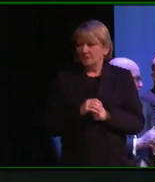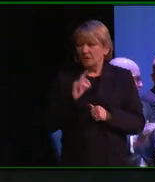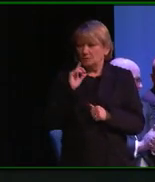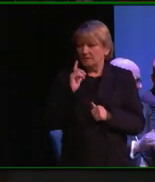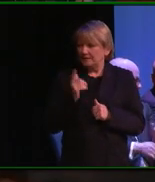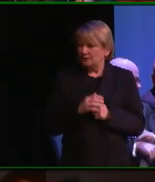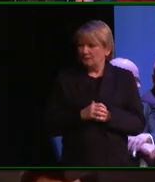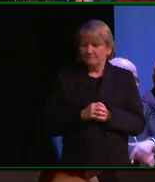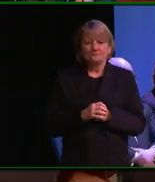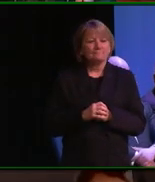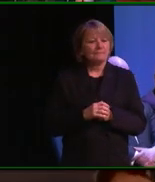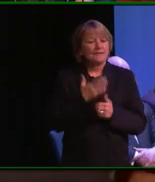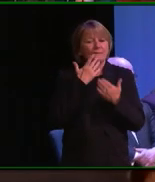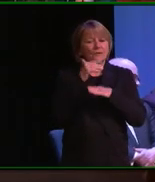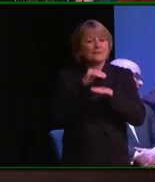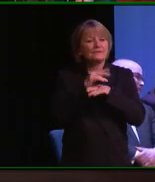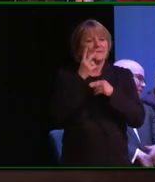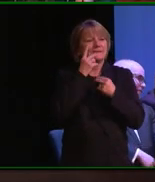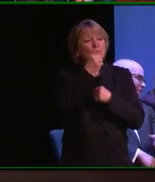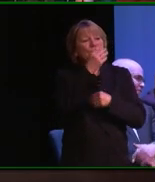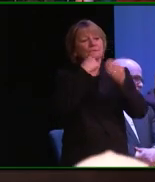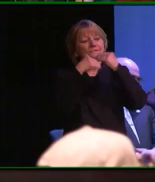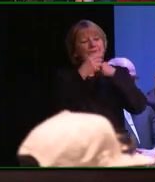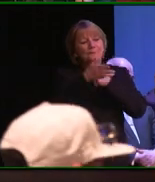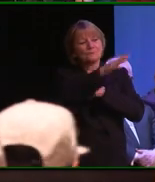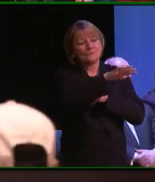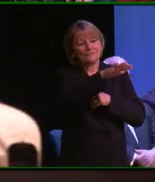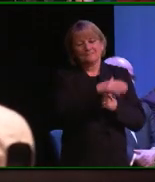Have a great evening, everyone, and hope to see you at the reception.